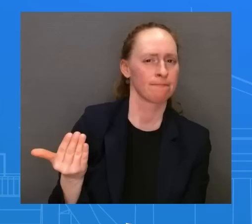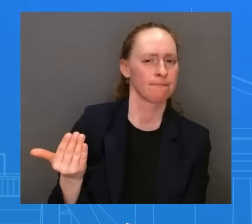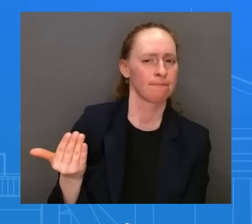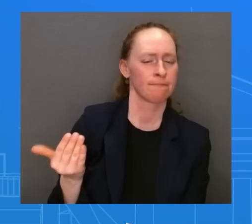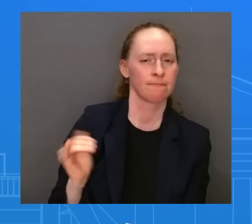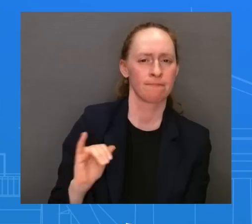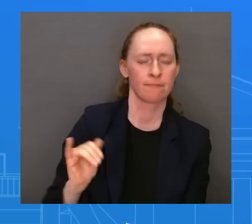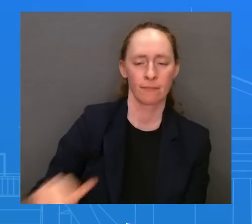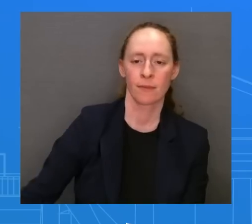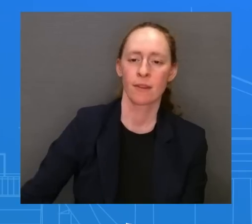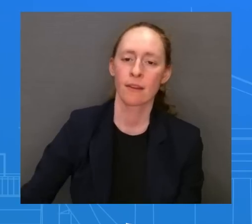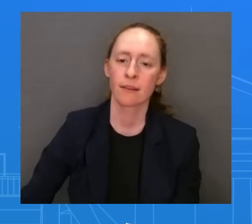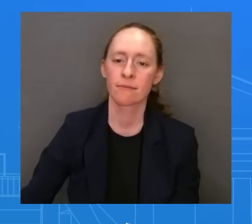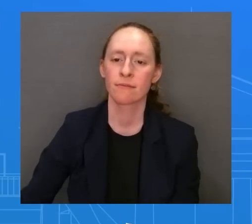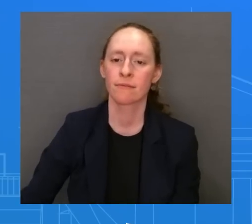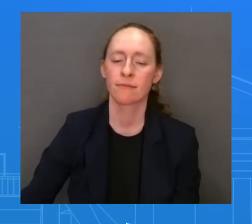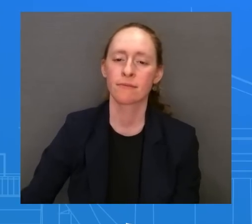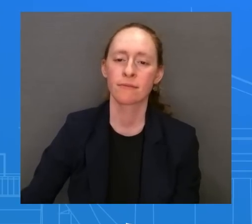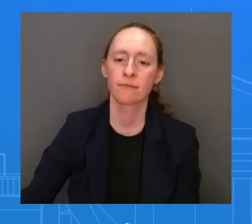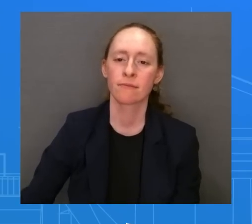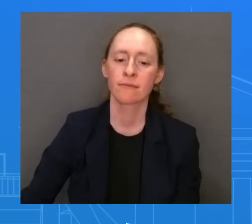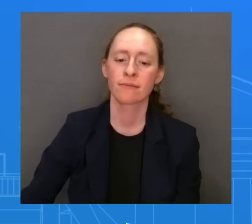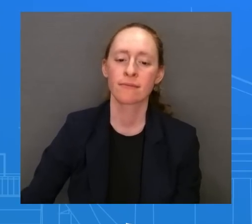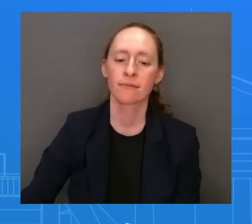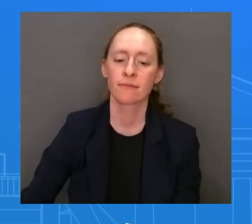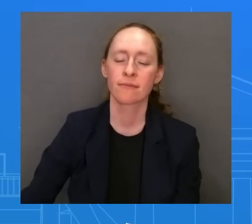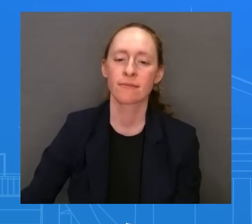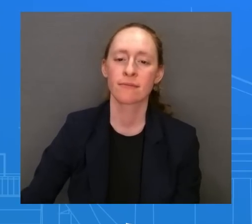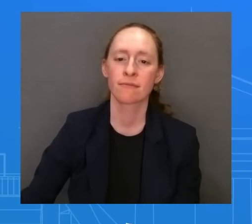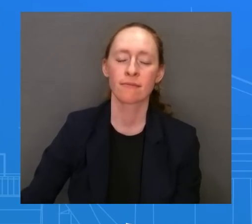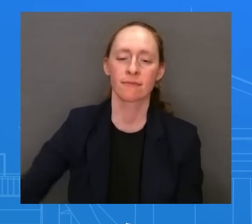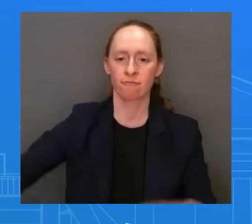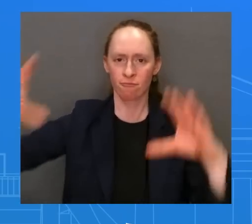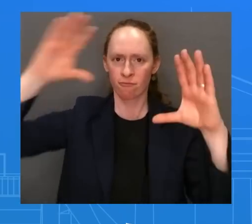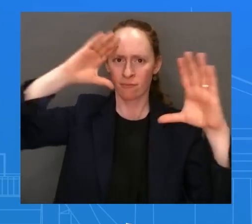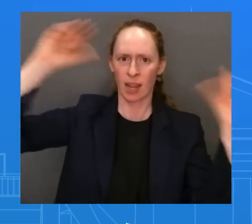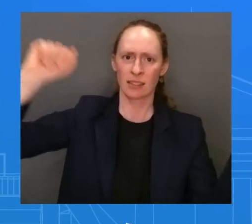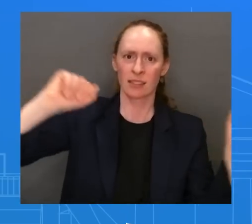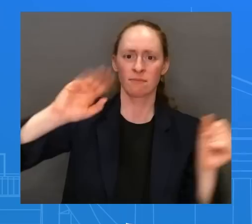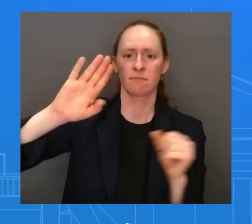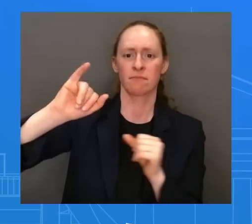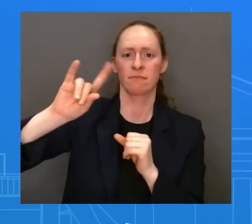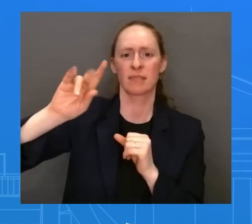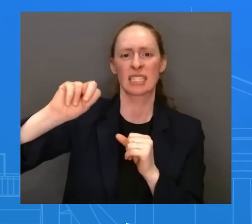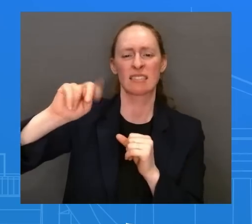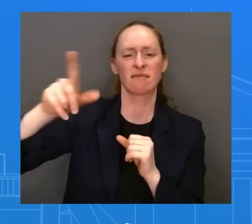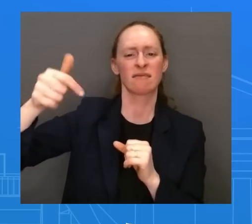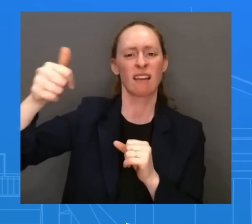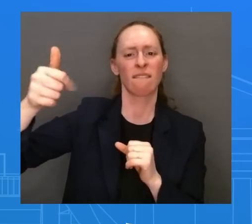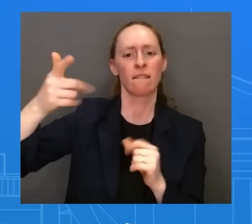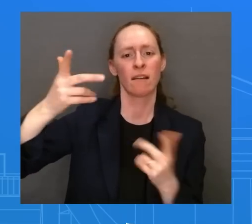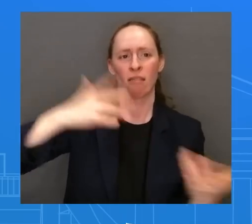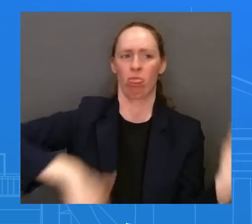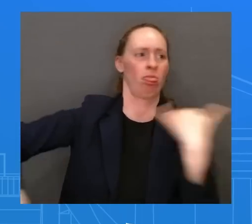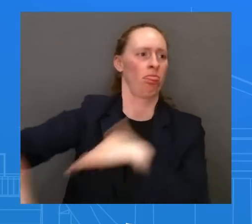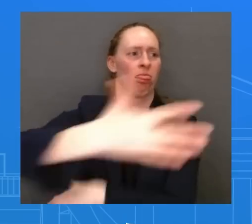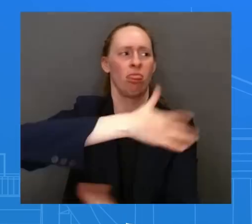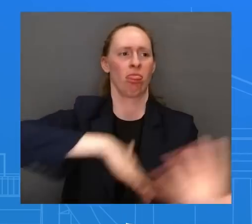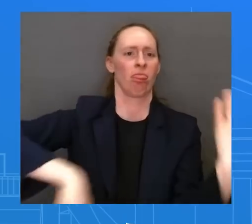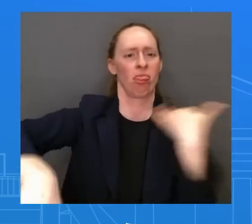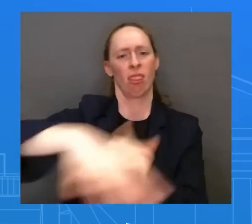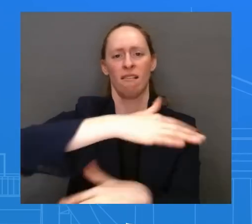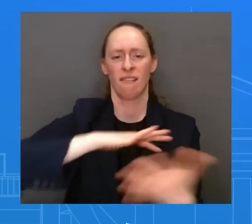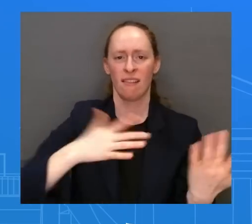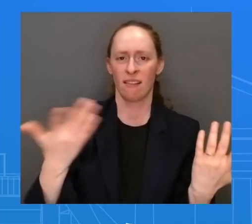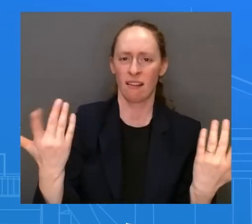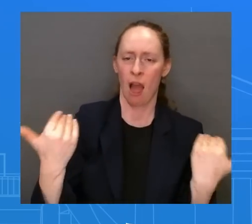individuals and forces uh and entities that are Beyond his control when he had every option to increase the troop size there during